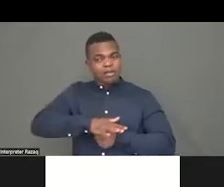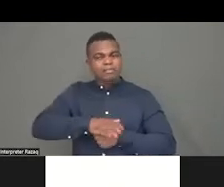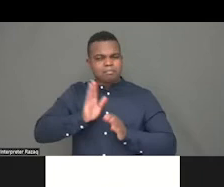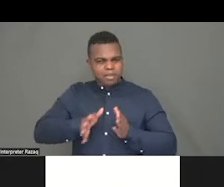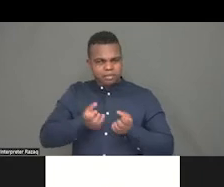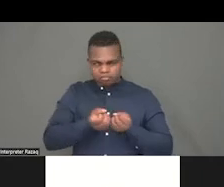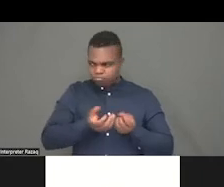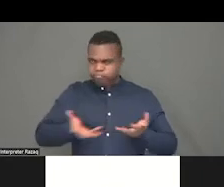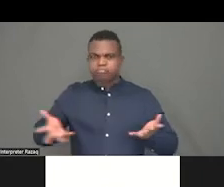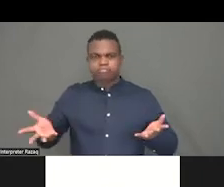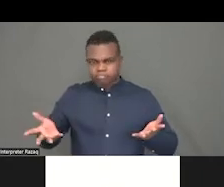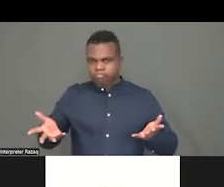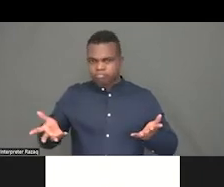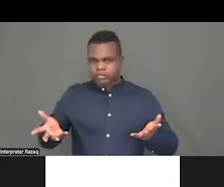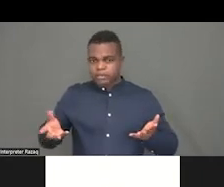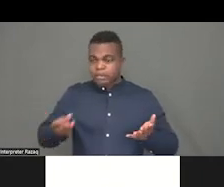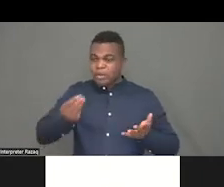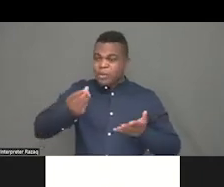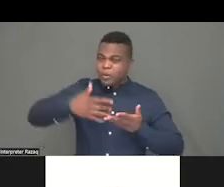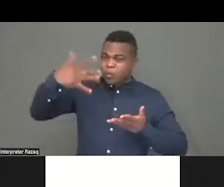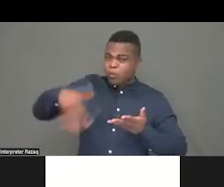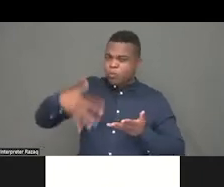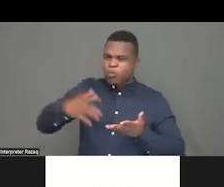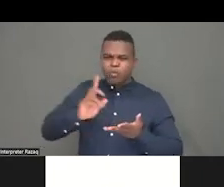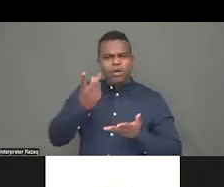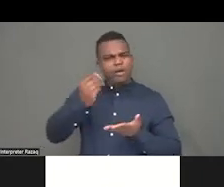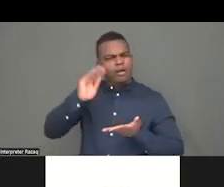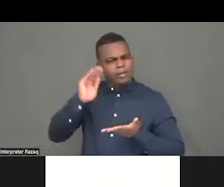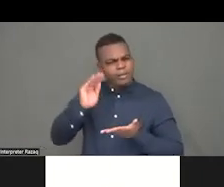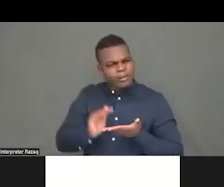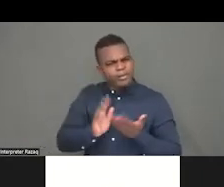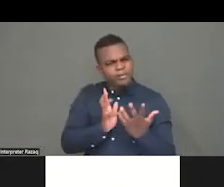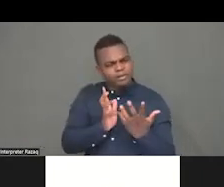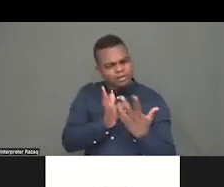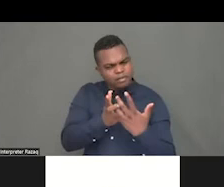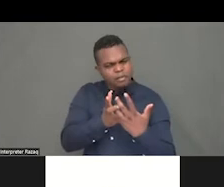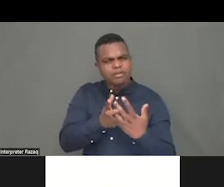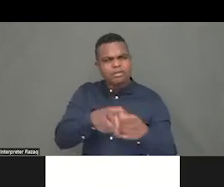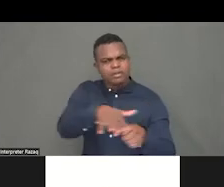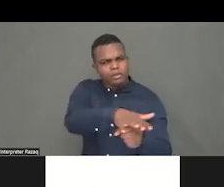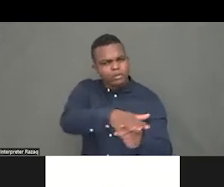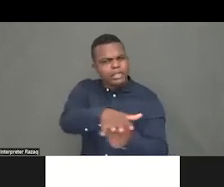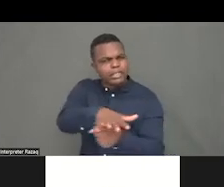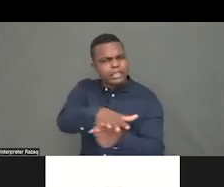properly. Cost is really an issue. And of course, the